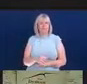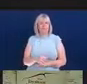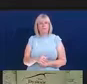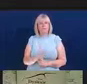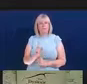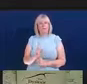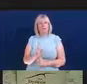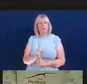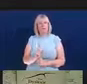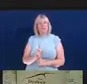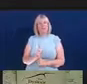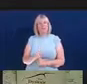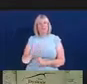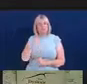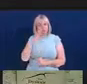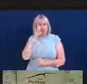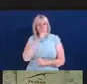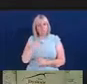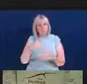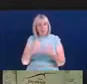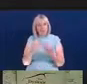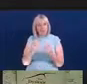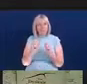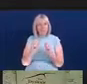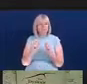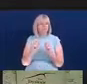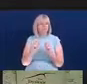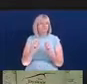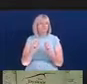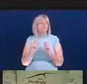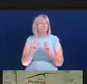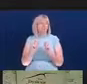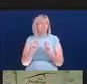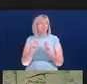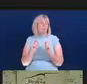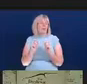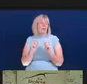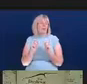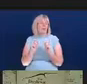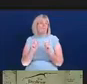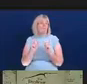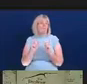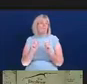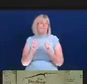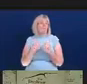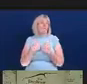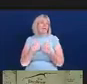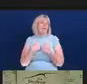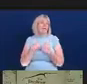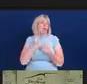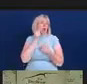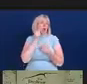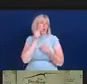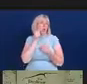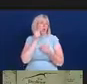you, those days that you wake up, but before you even open your eyes, you know it's going to be a bad day. Well, this software